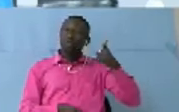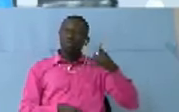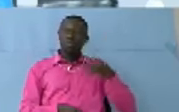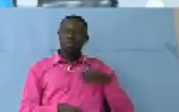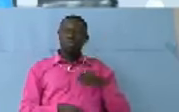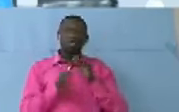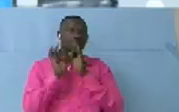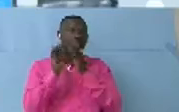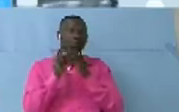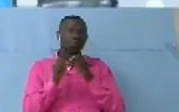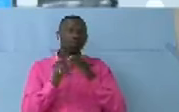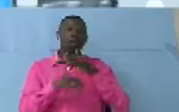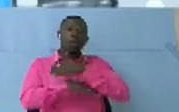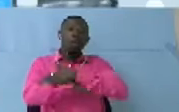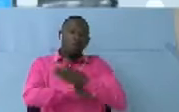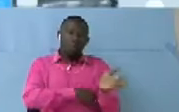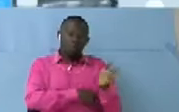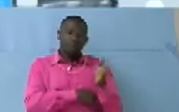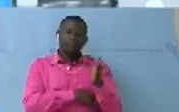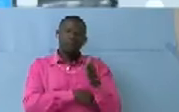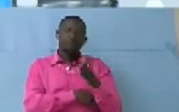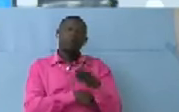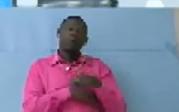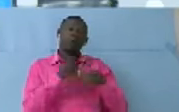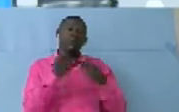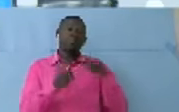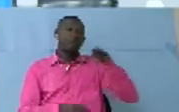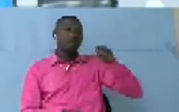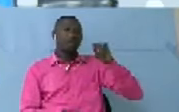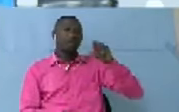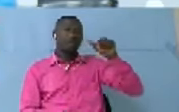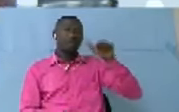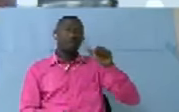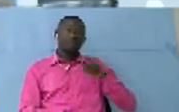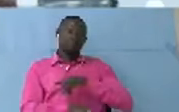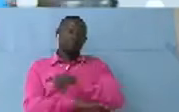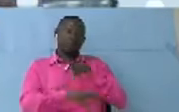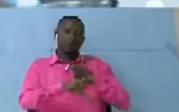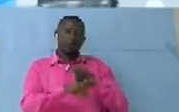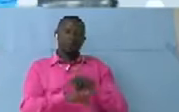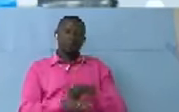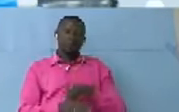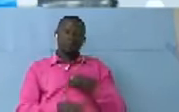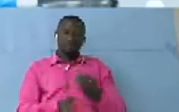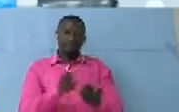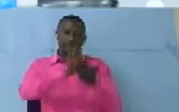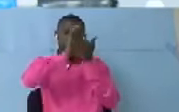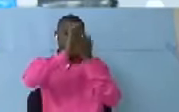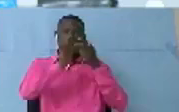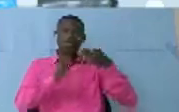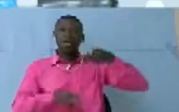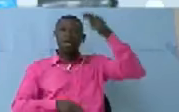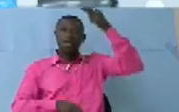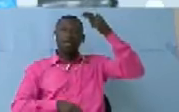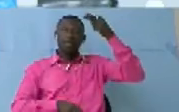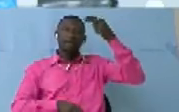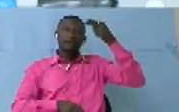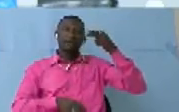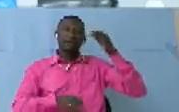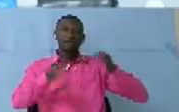Bayele. And I told them to open the main gate of the NIA premises. High Court Komala. The gate that